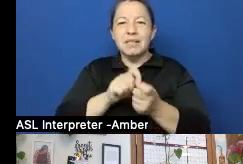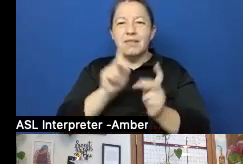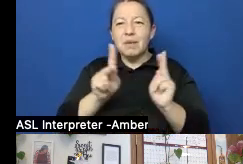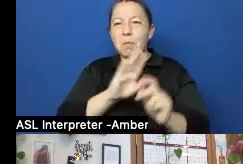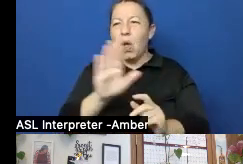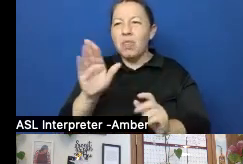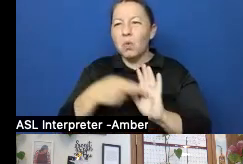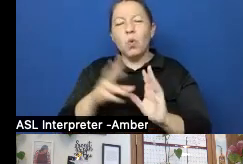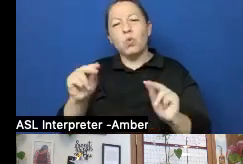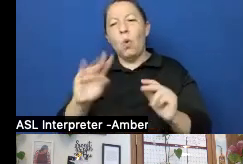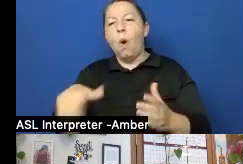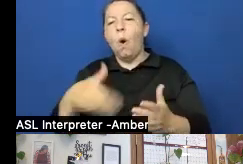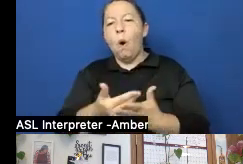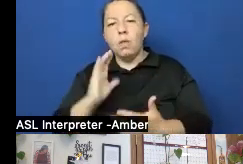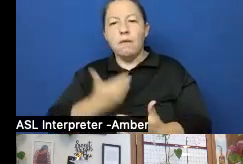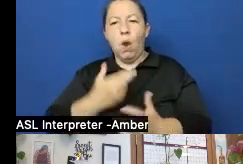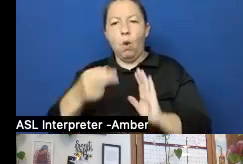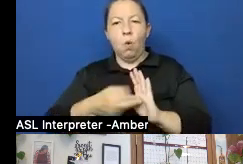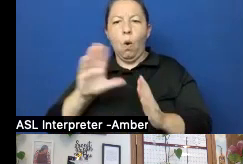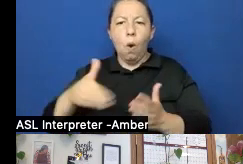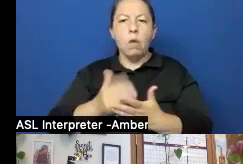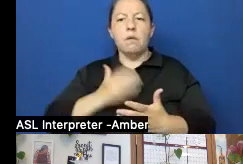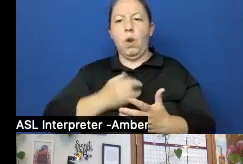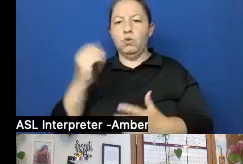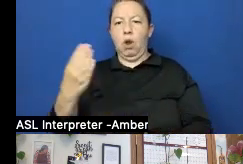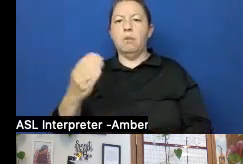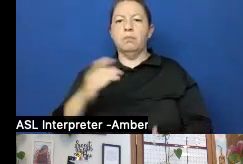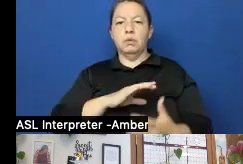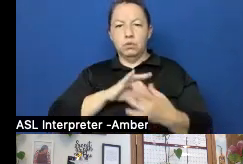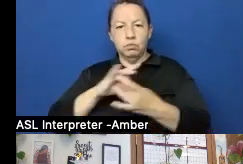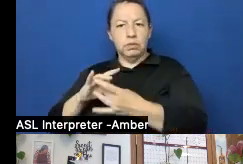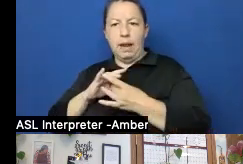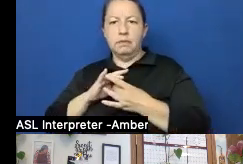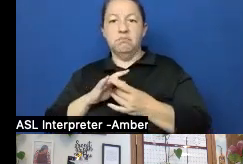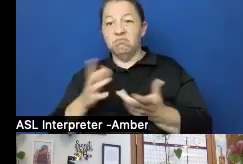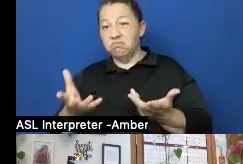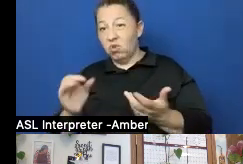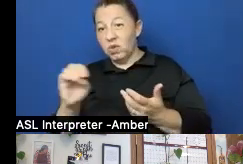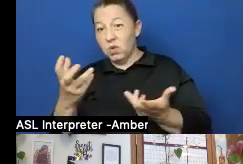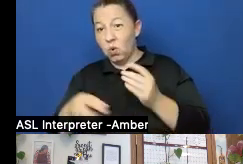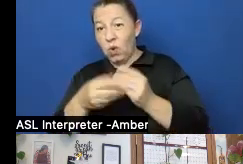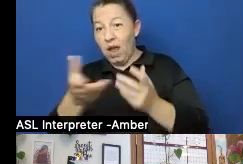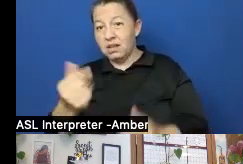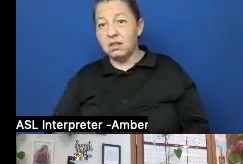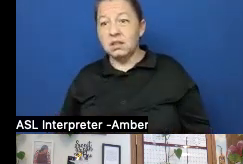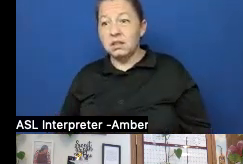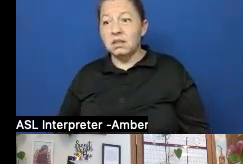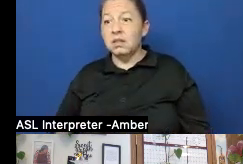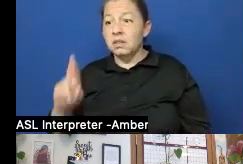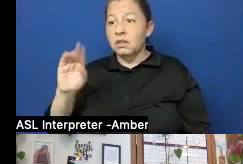to be connected. Do you have anything to add to that, Christine? Rebecca?